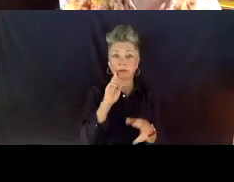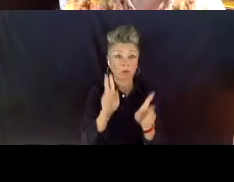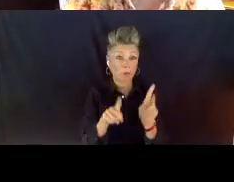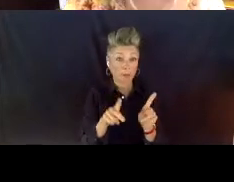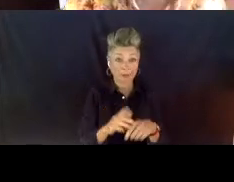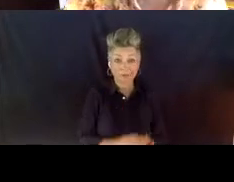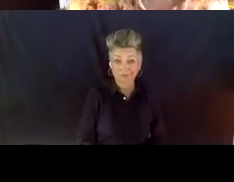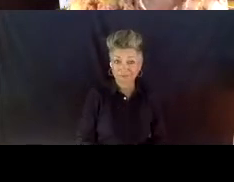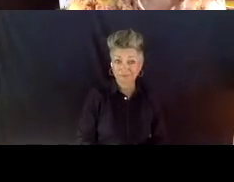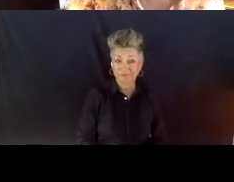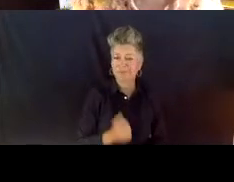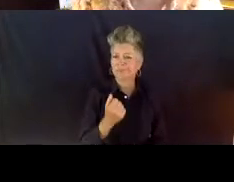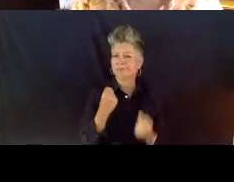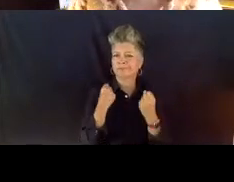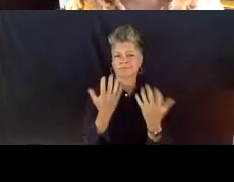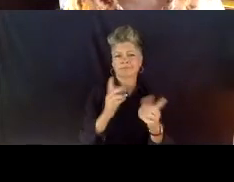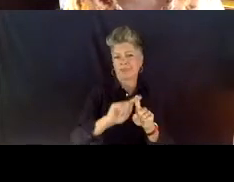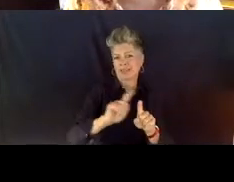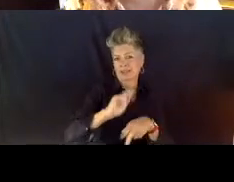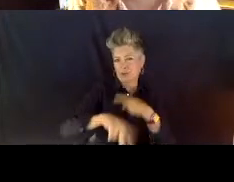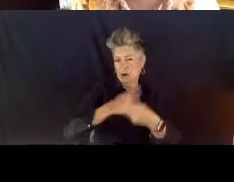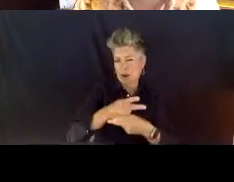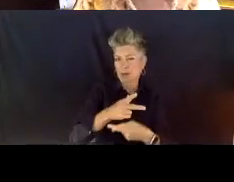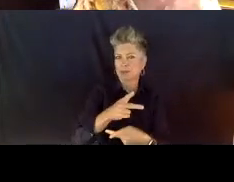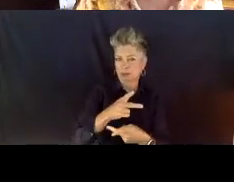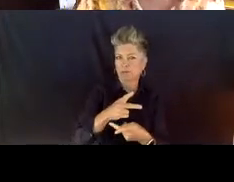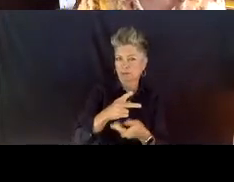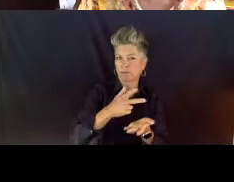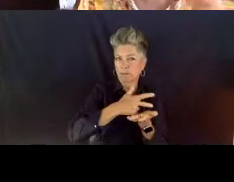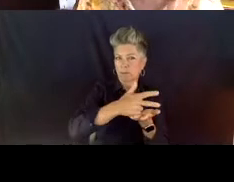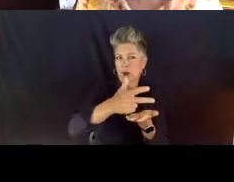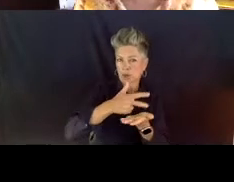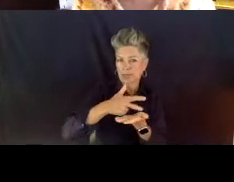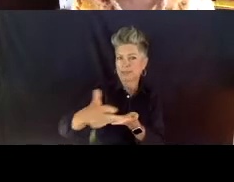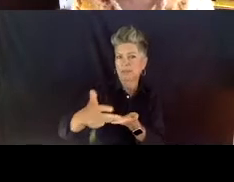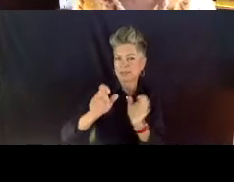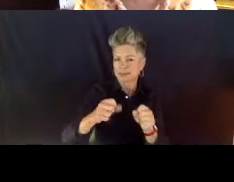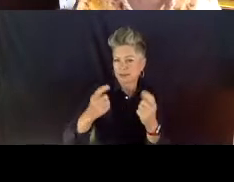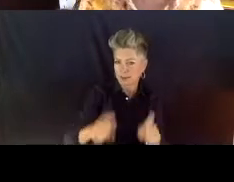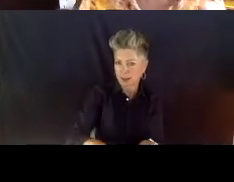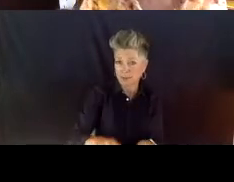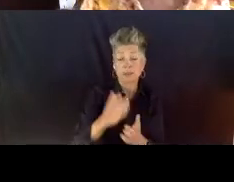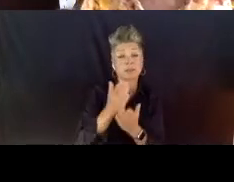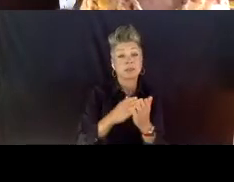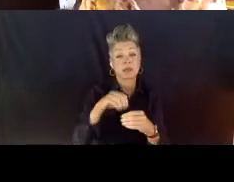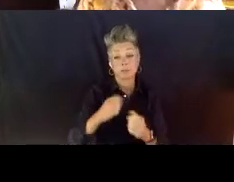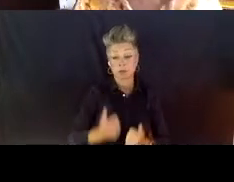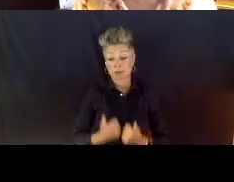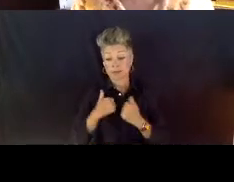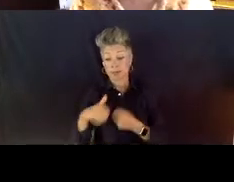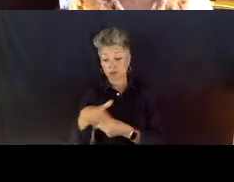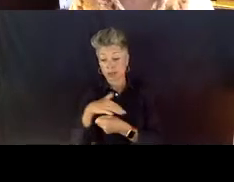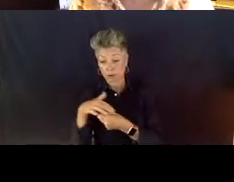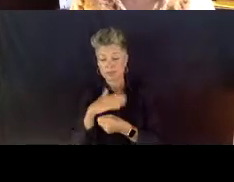And there are all kinds of typologies of parking spaces. They can happen in residential areas and in commercial